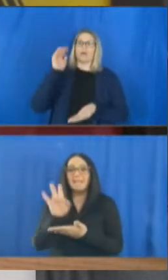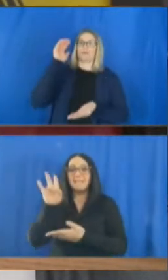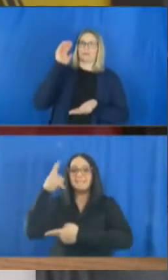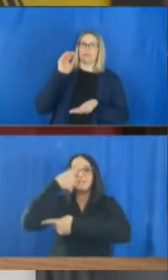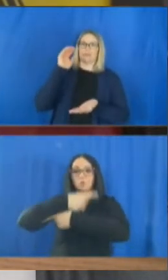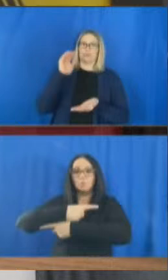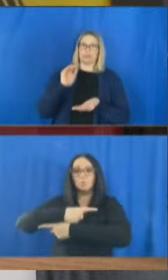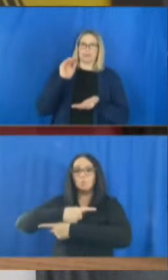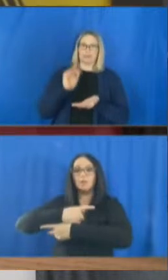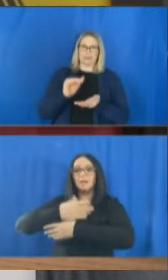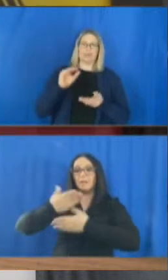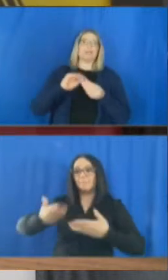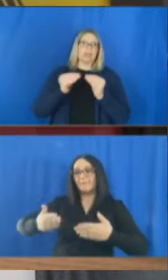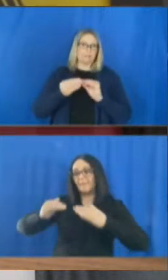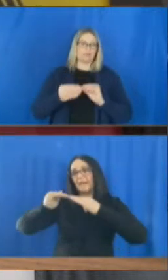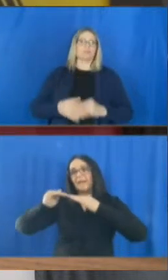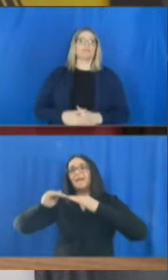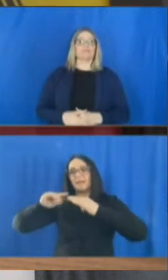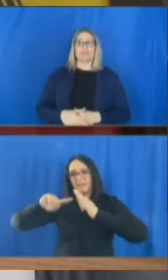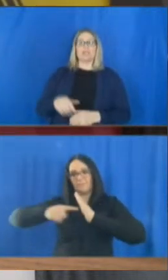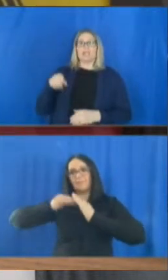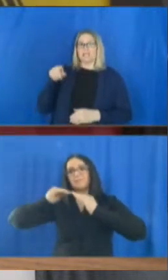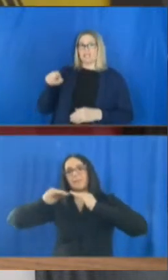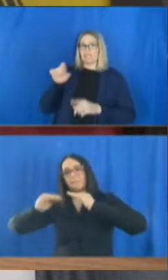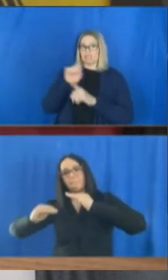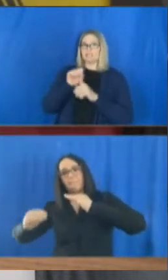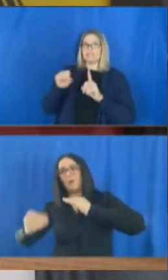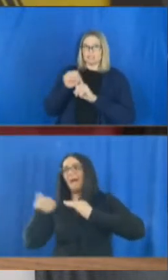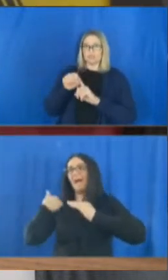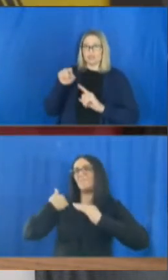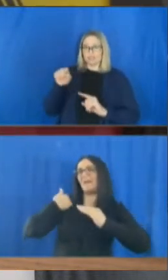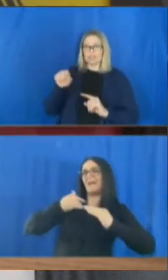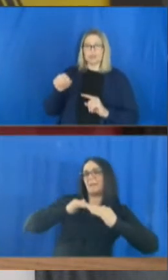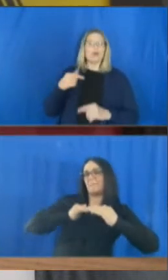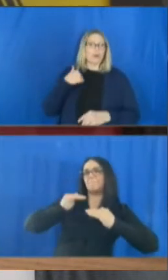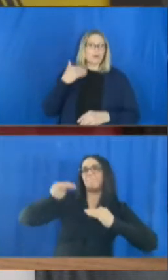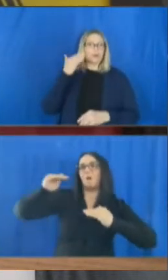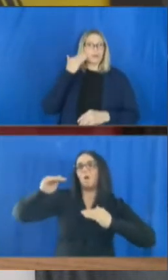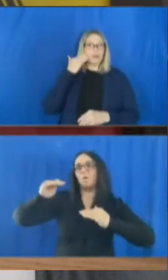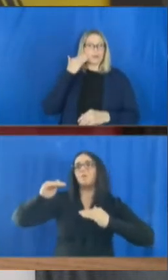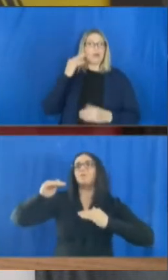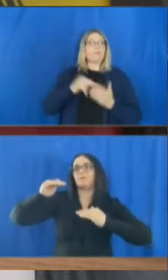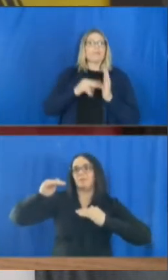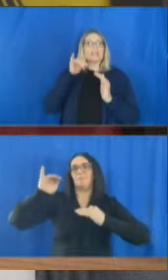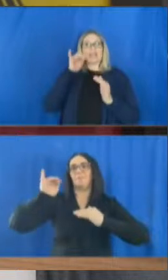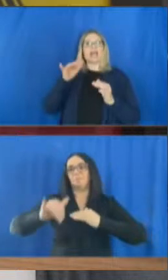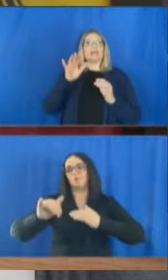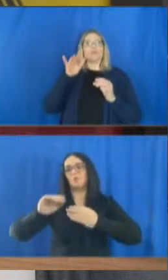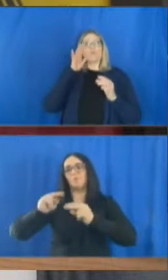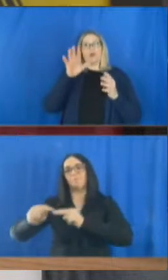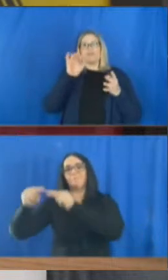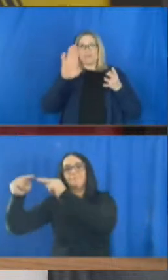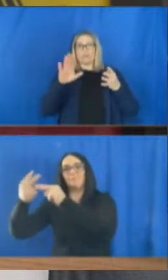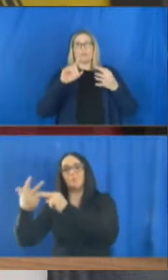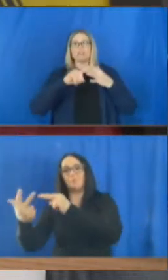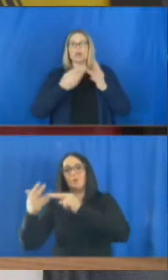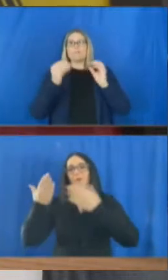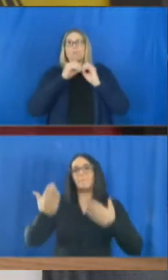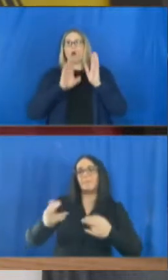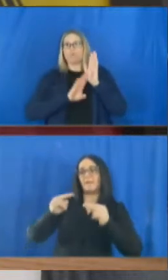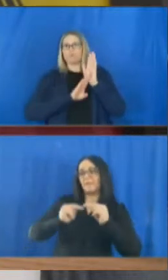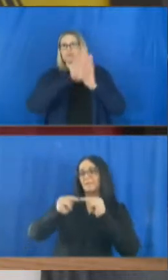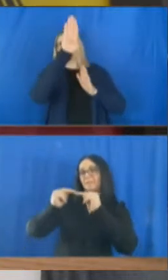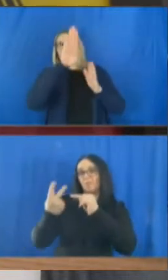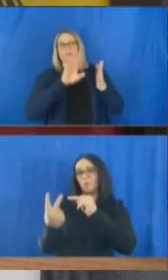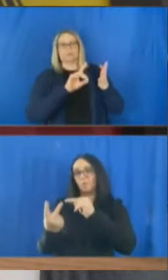potentially. And so both of those things combined, along with the discussions that we had with the RHAs around what they could continue to do with